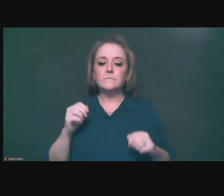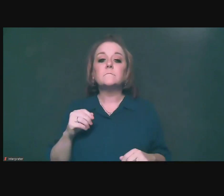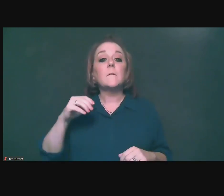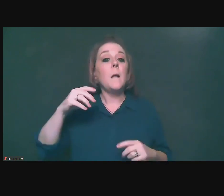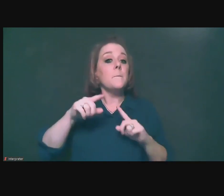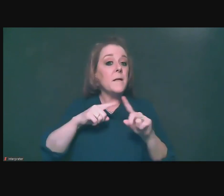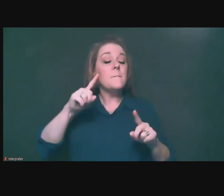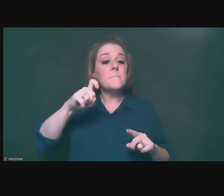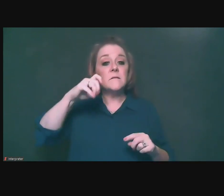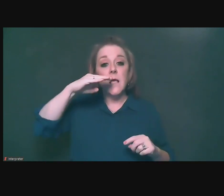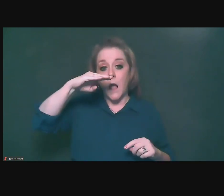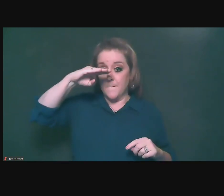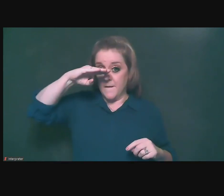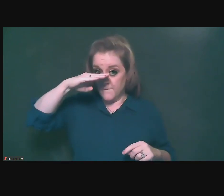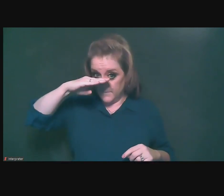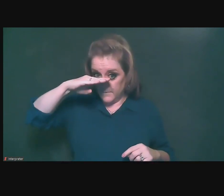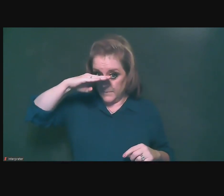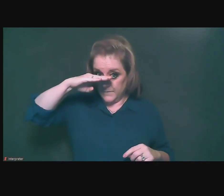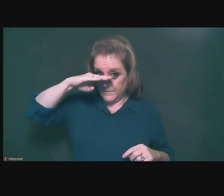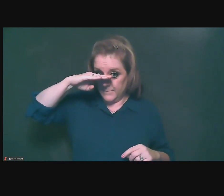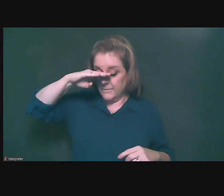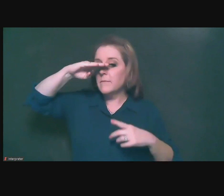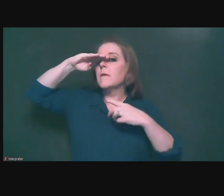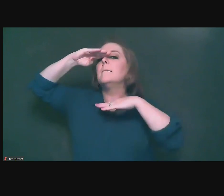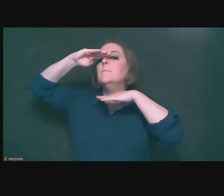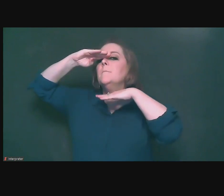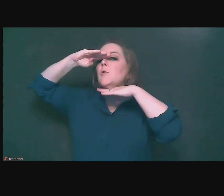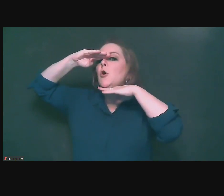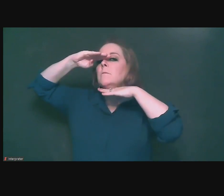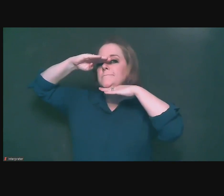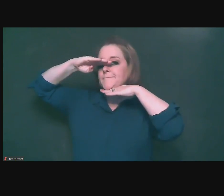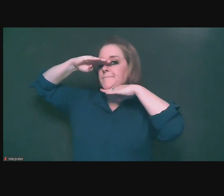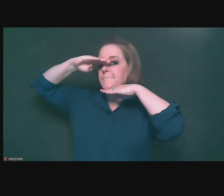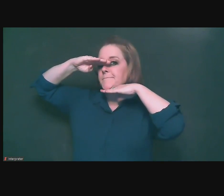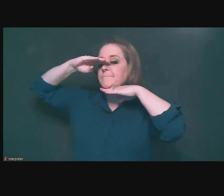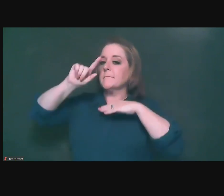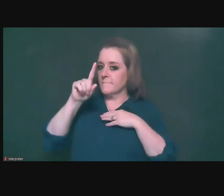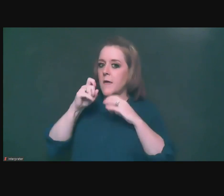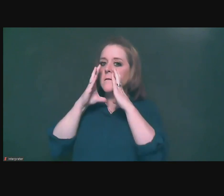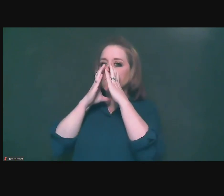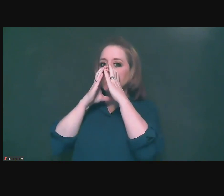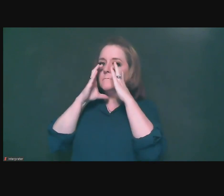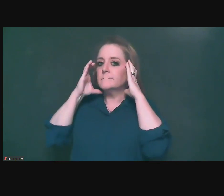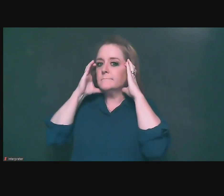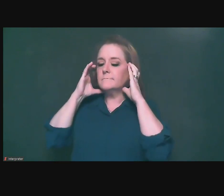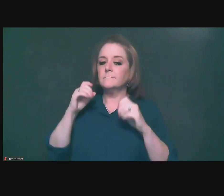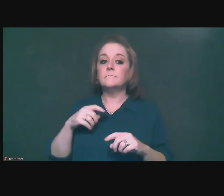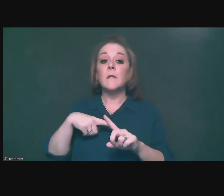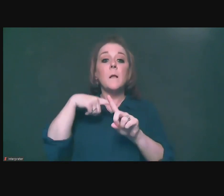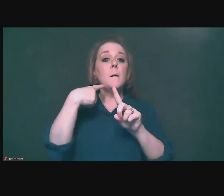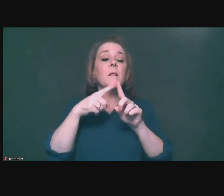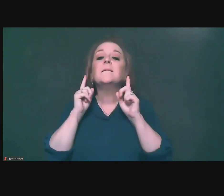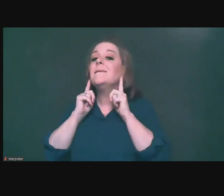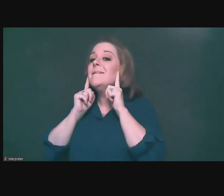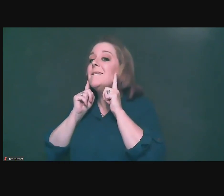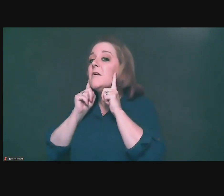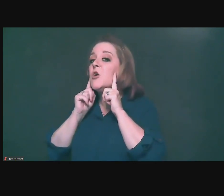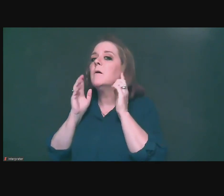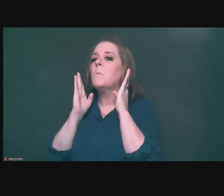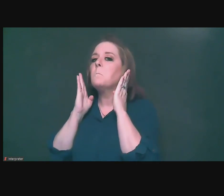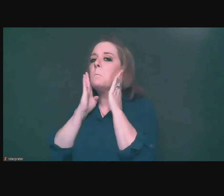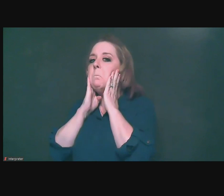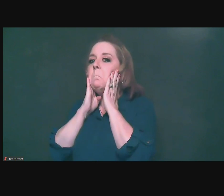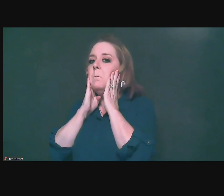above the bridge of my nose and below my chin, okay? It also fits fairly snugly along the